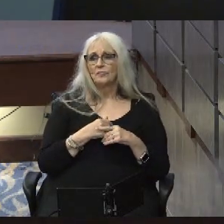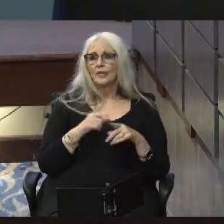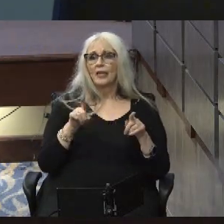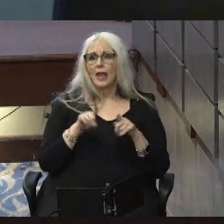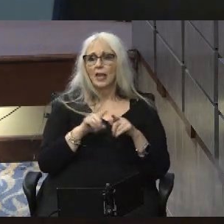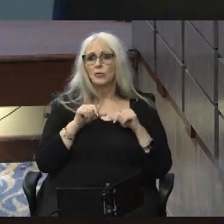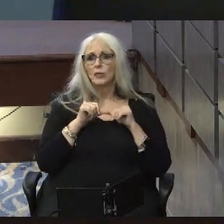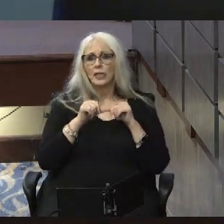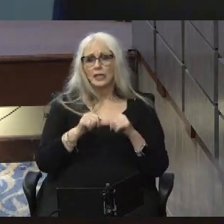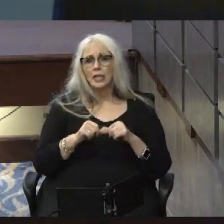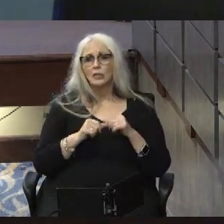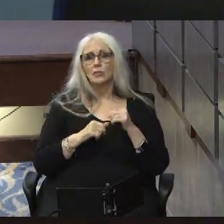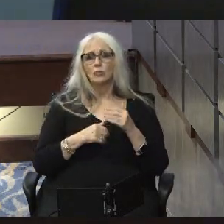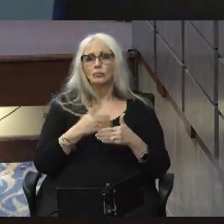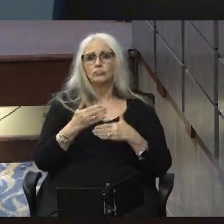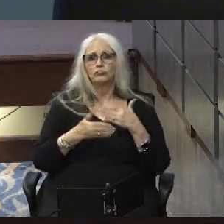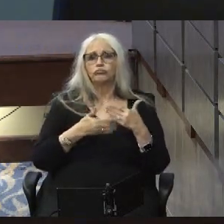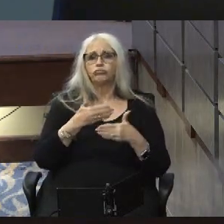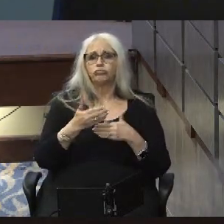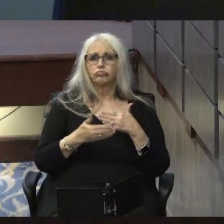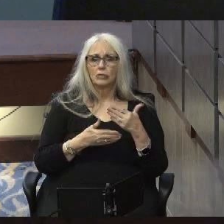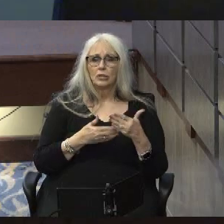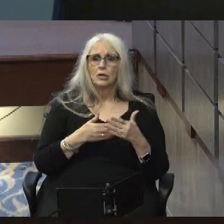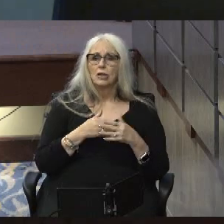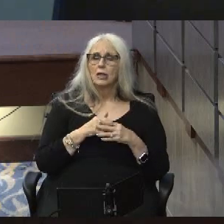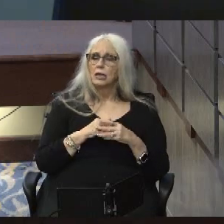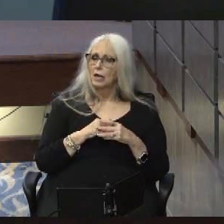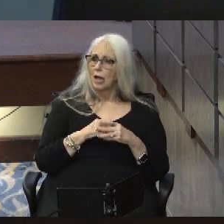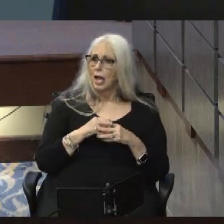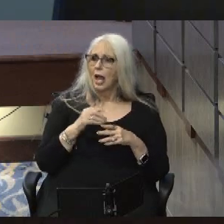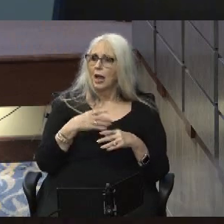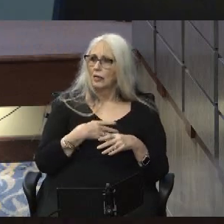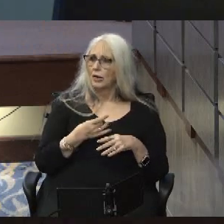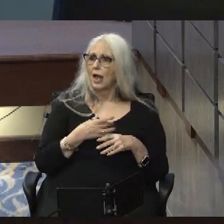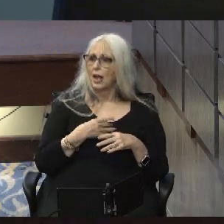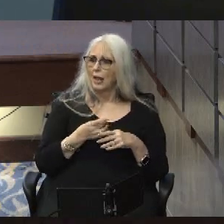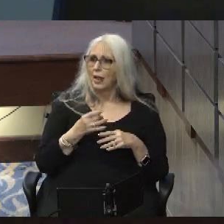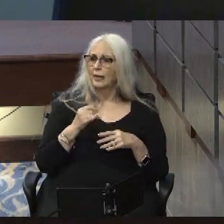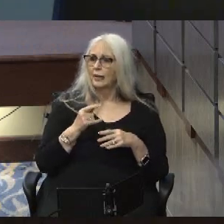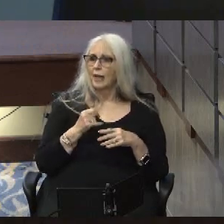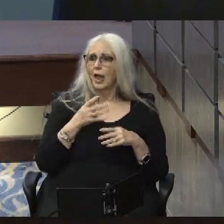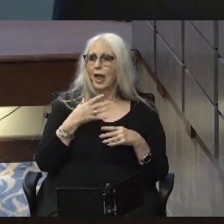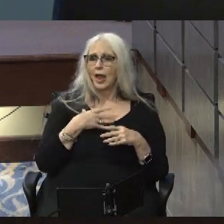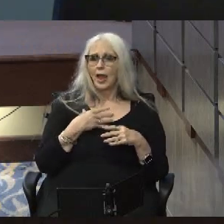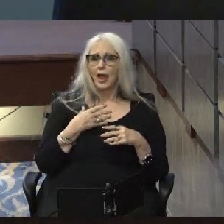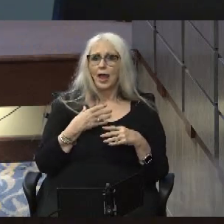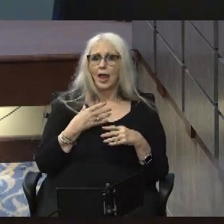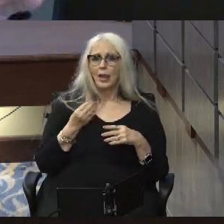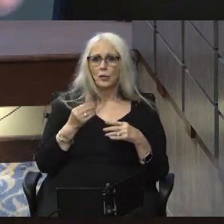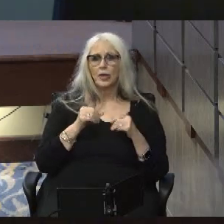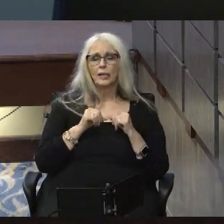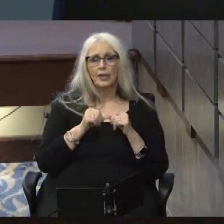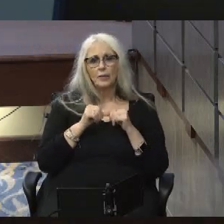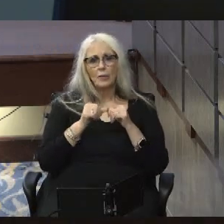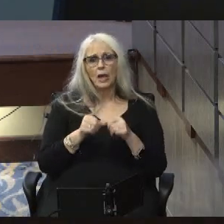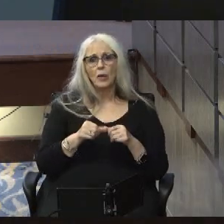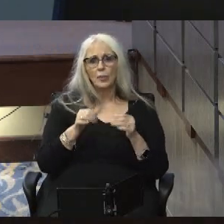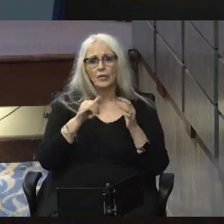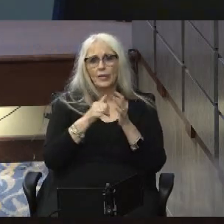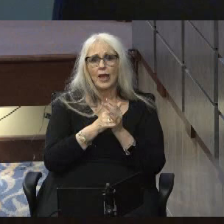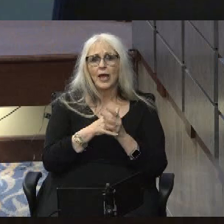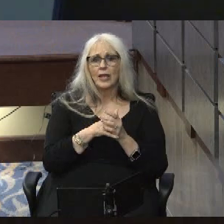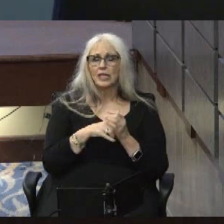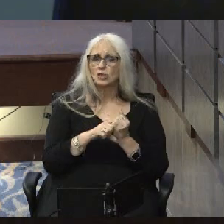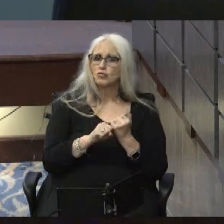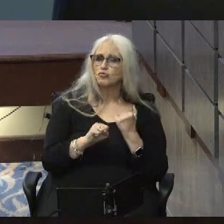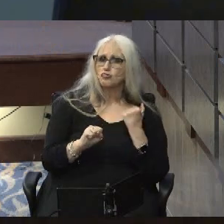going, and I like again, you got a Gantt chart in here that I really like. And we'll be keeping track of that too as it stretches out, or